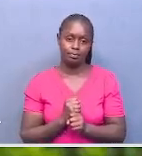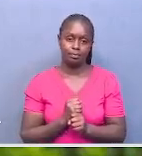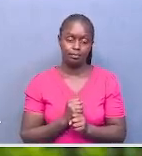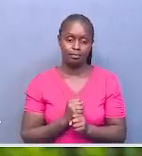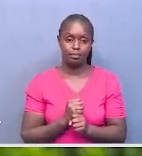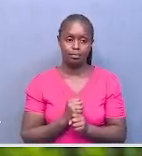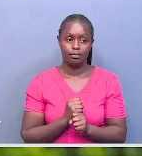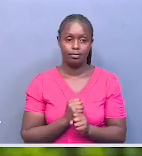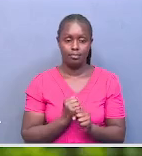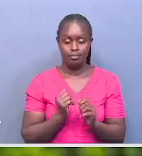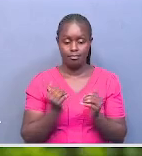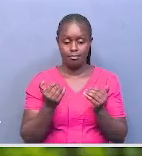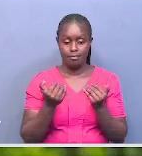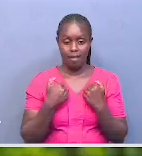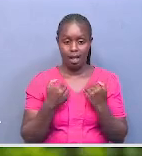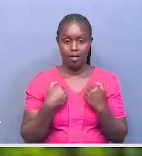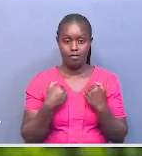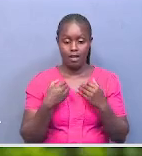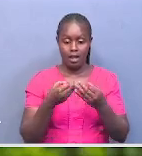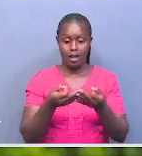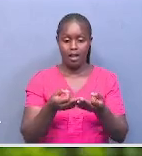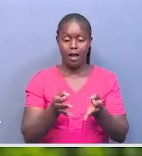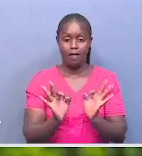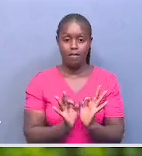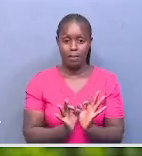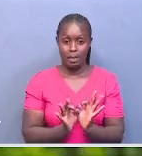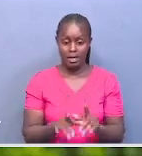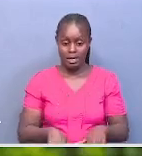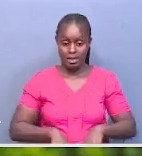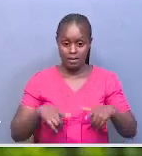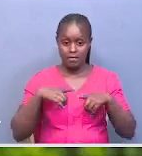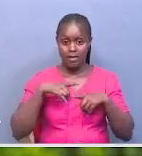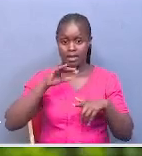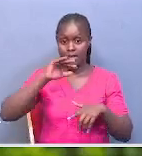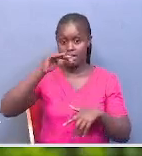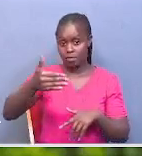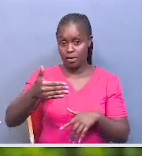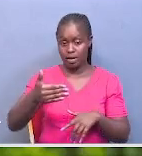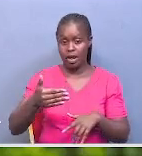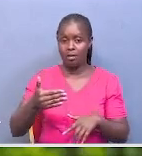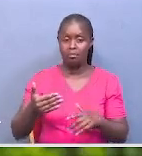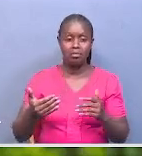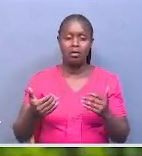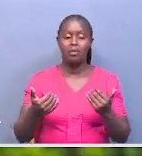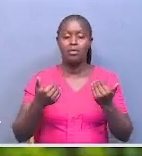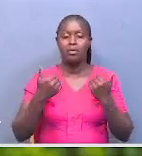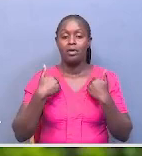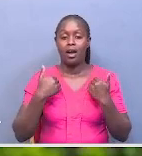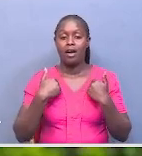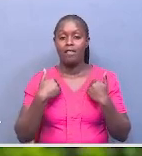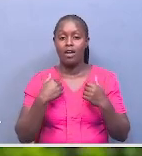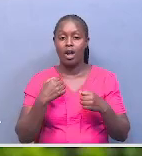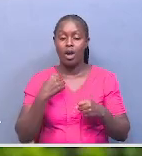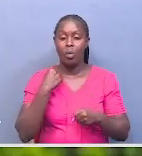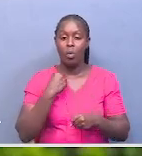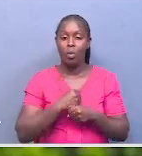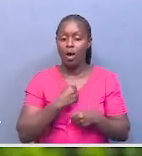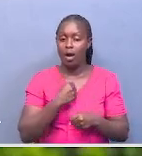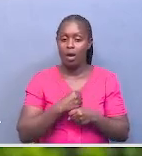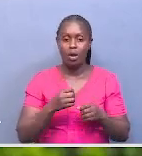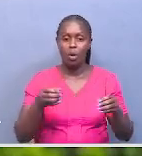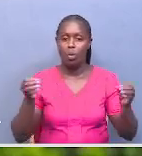having a family in town, yet you don't have something to bring